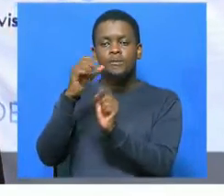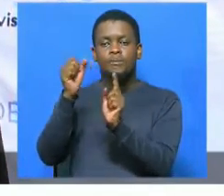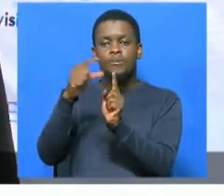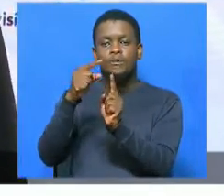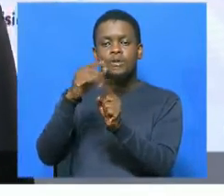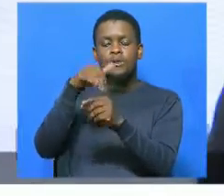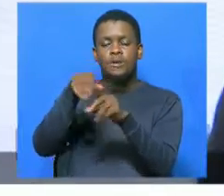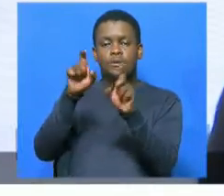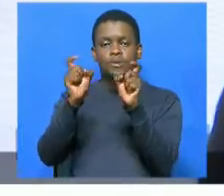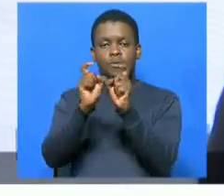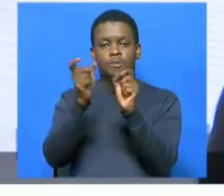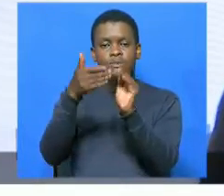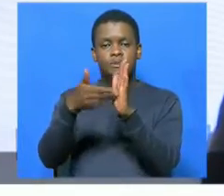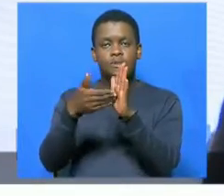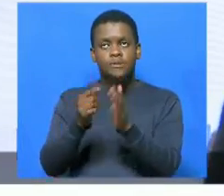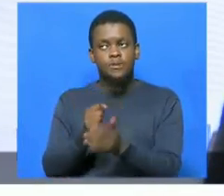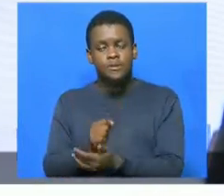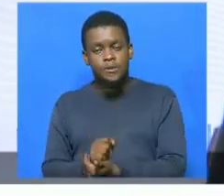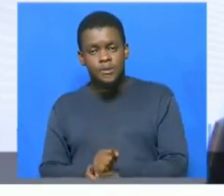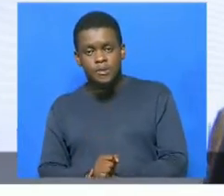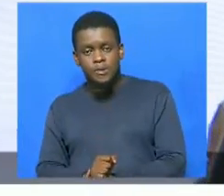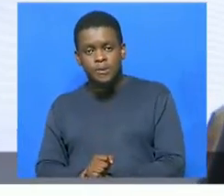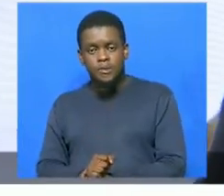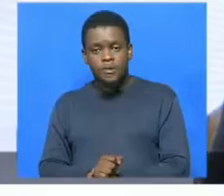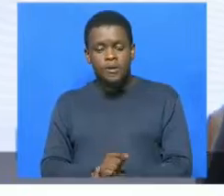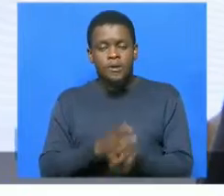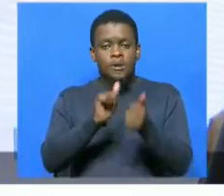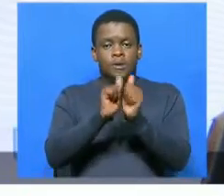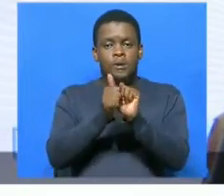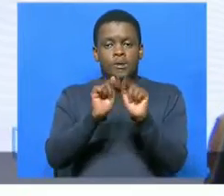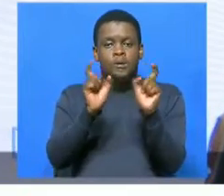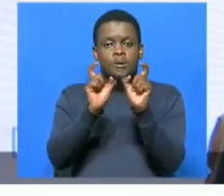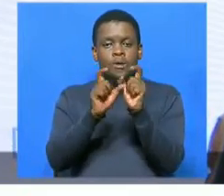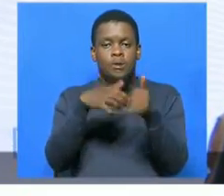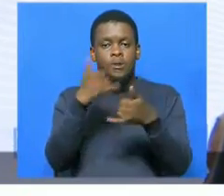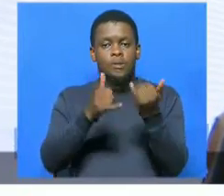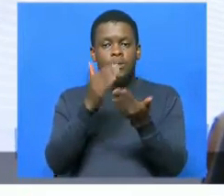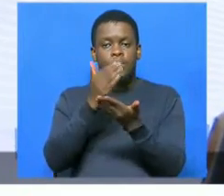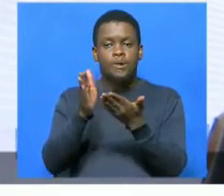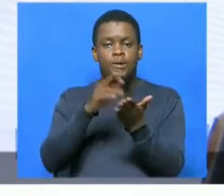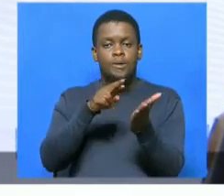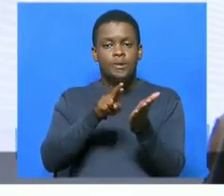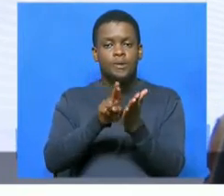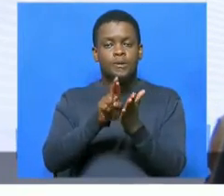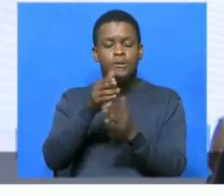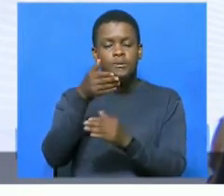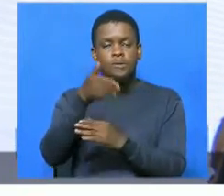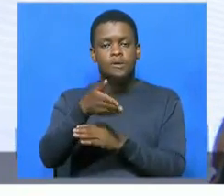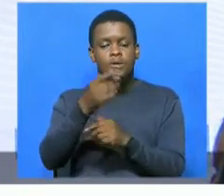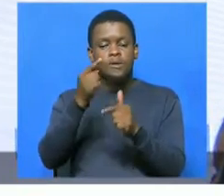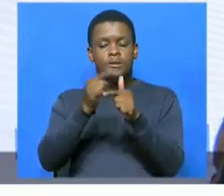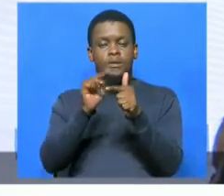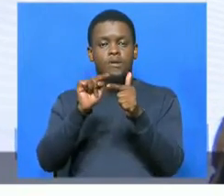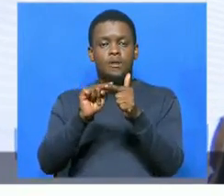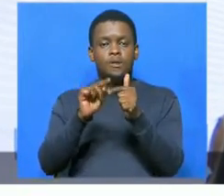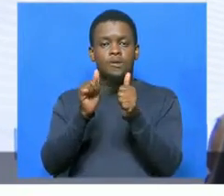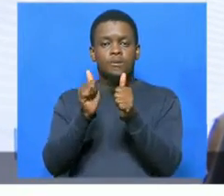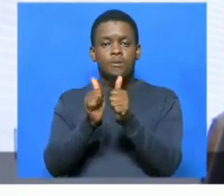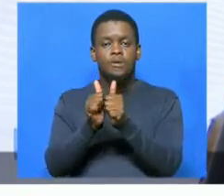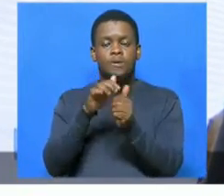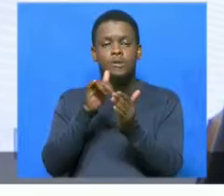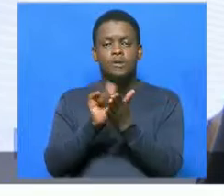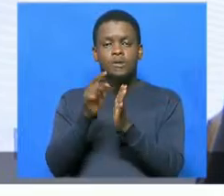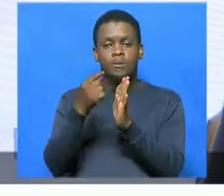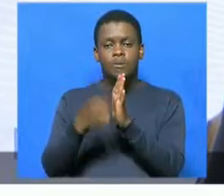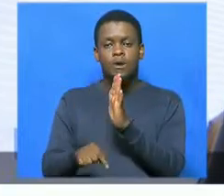that category. Everyone in the section played very well. It wasn't easy to win some of the games. Also, the ones that I've lost,